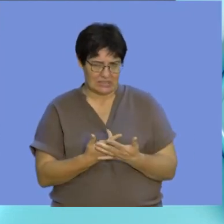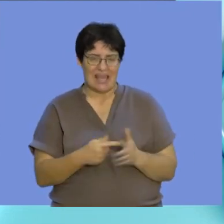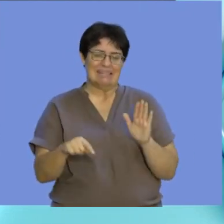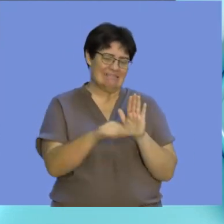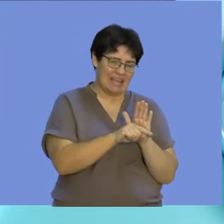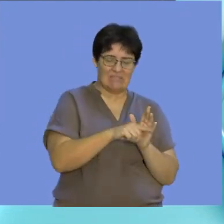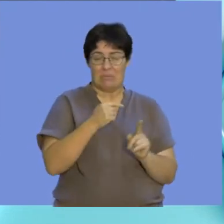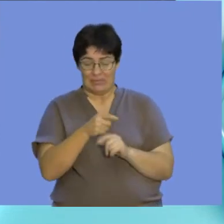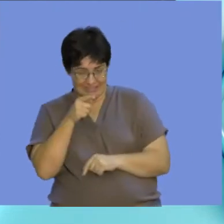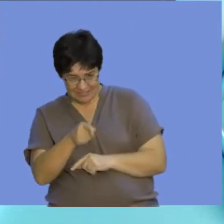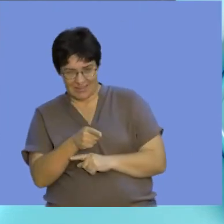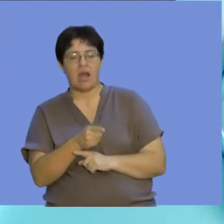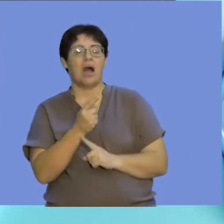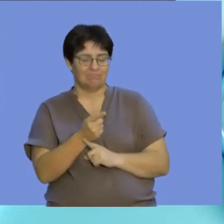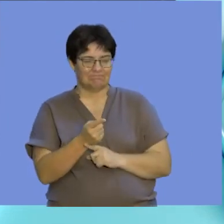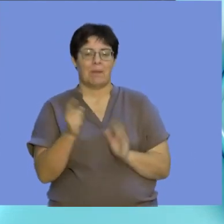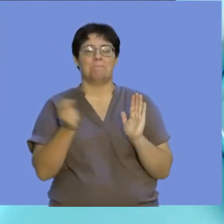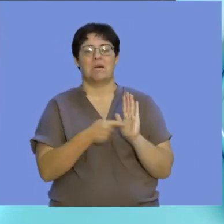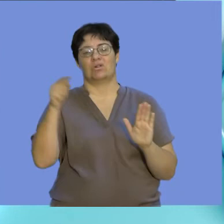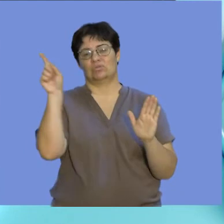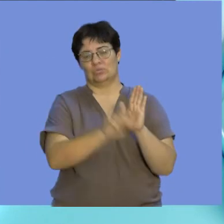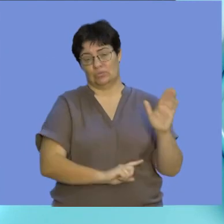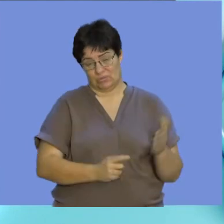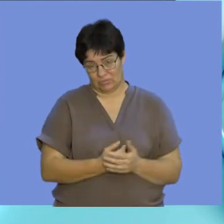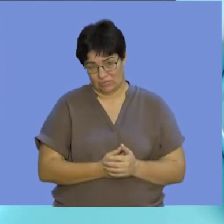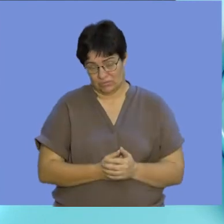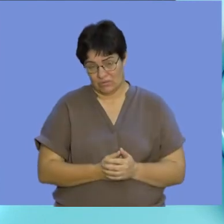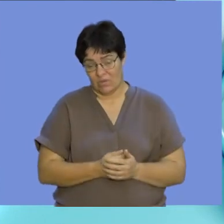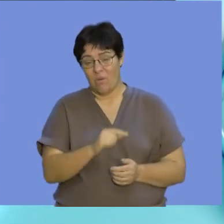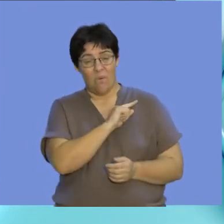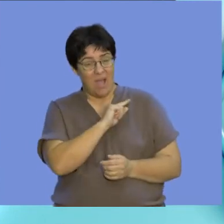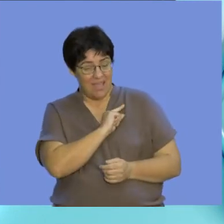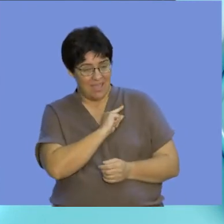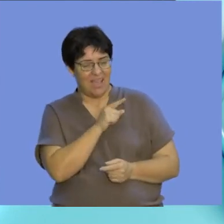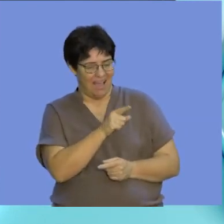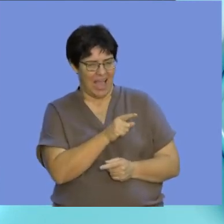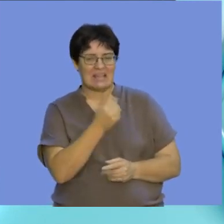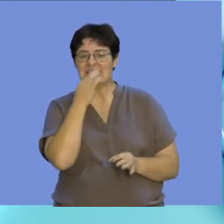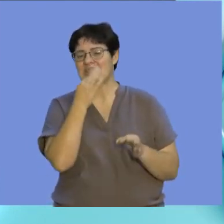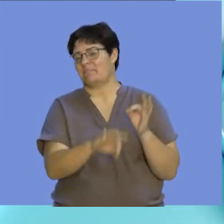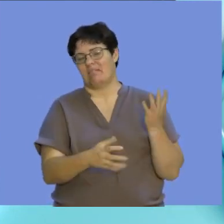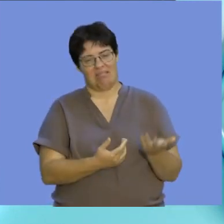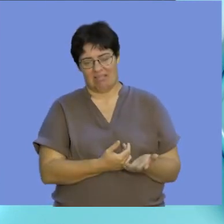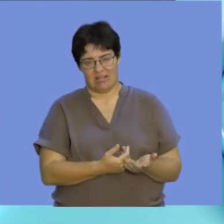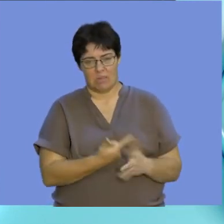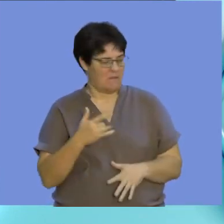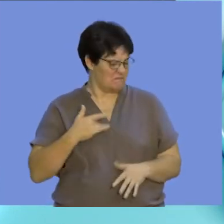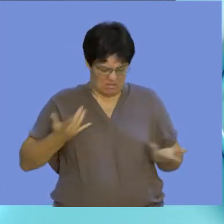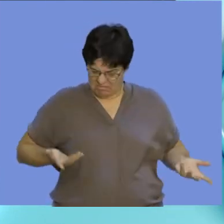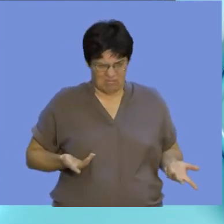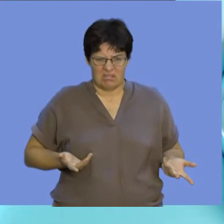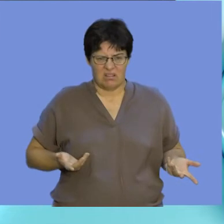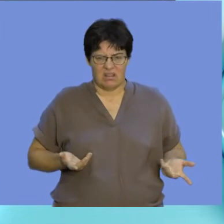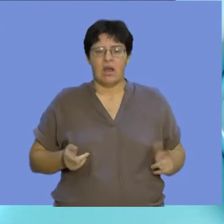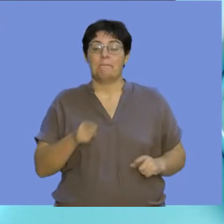negative, that costs you marks, because it's considered the simple things. Sometimes it doesn't feel like it,